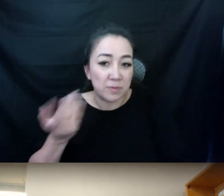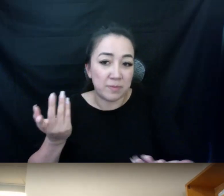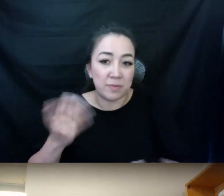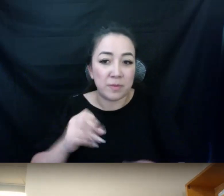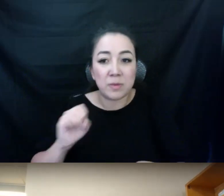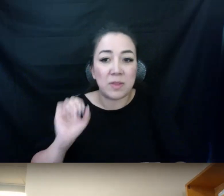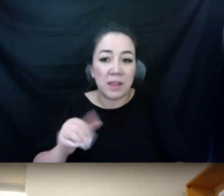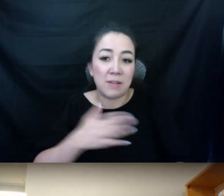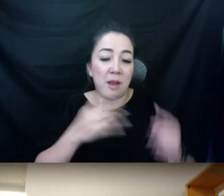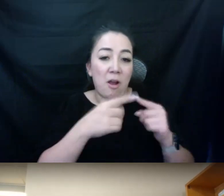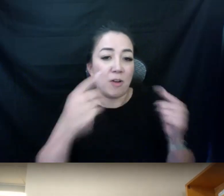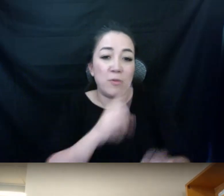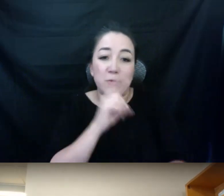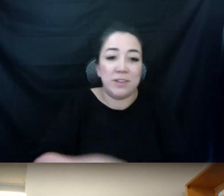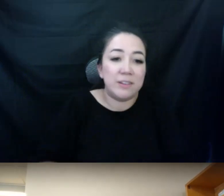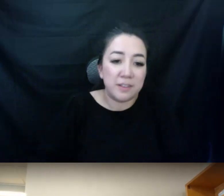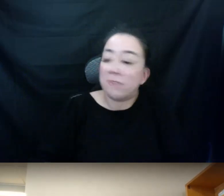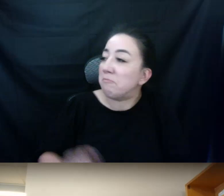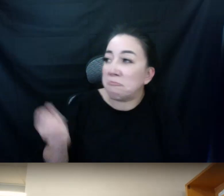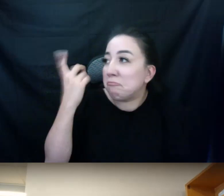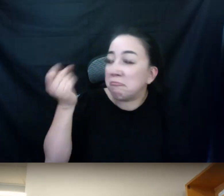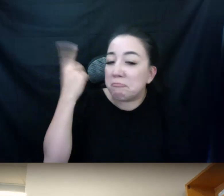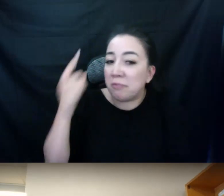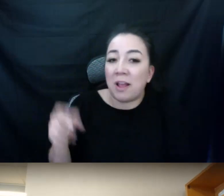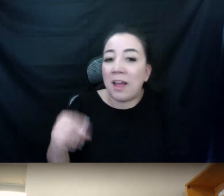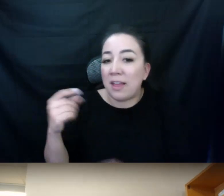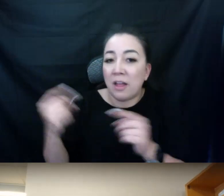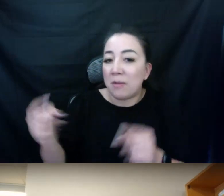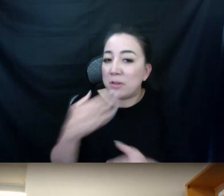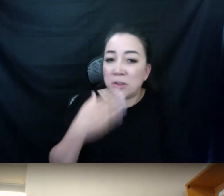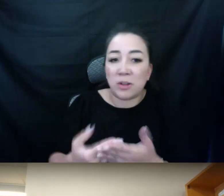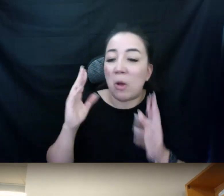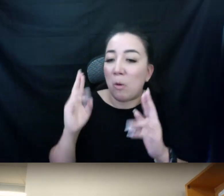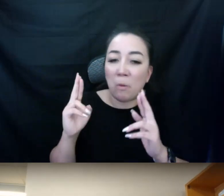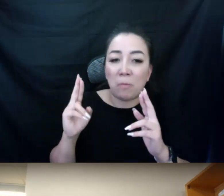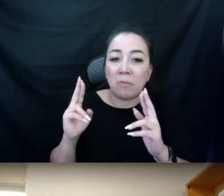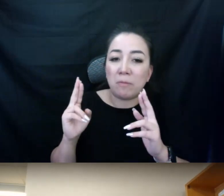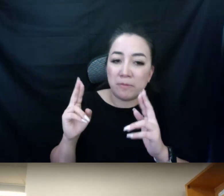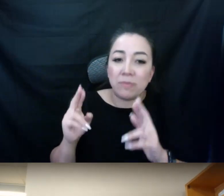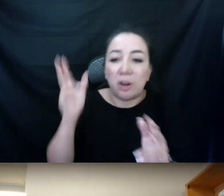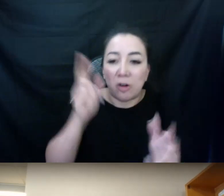So that's my argument, really. Understood. I think the arguments are really good. I hope that they're heard.